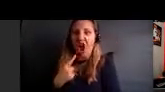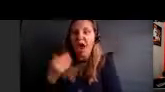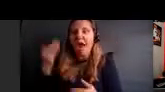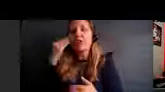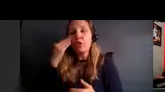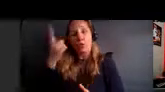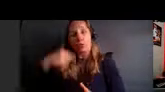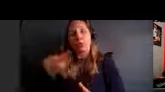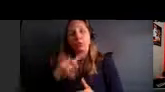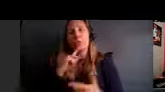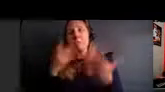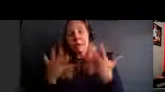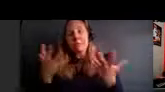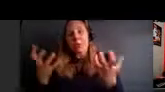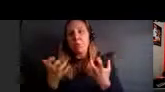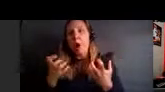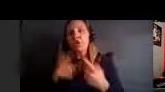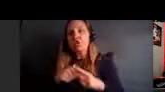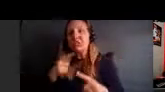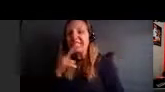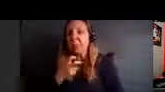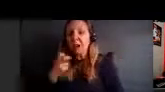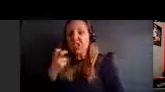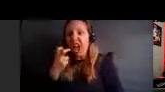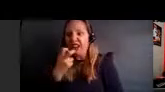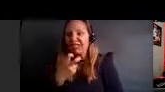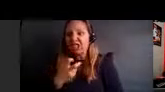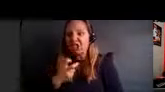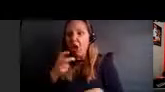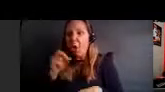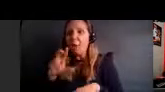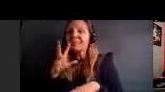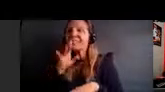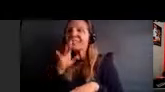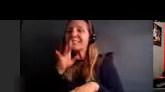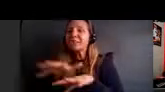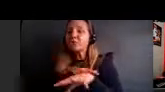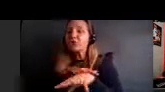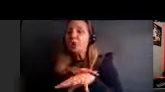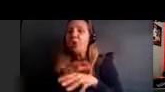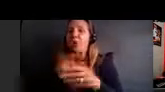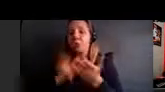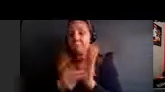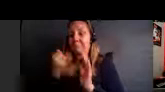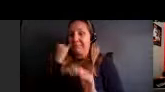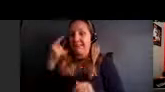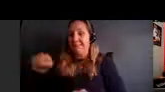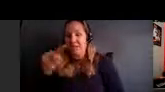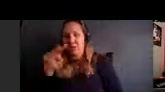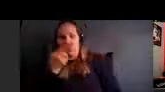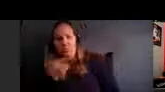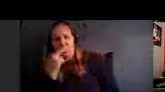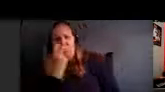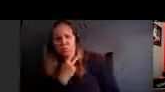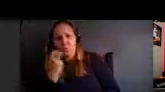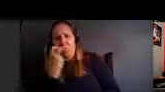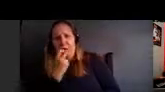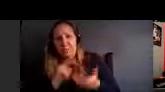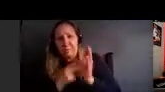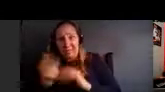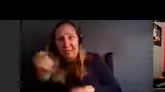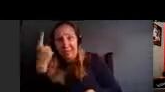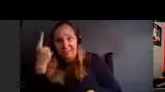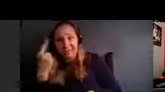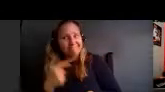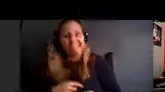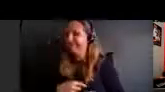you want to over enunciate your words and talk a little slower, so that if they're reading your lips, they can understand what you're saying. But